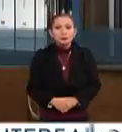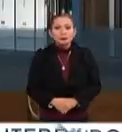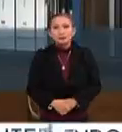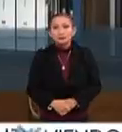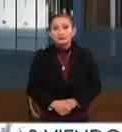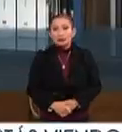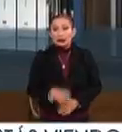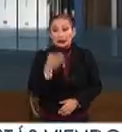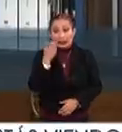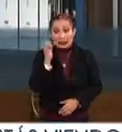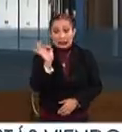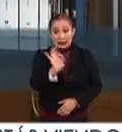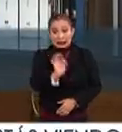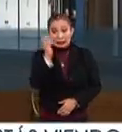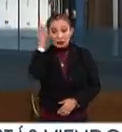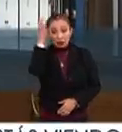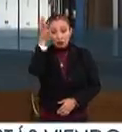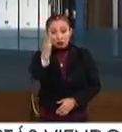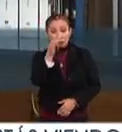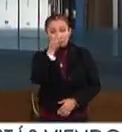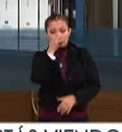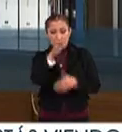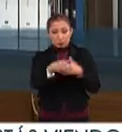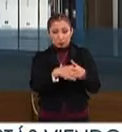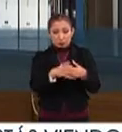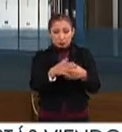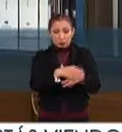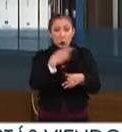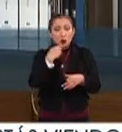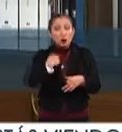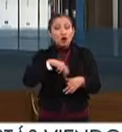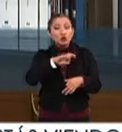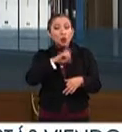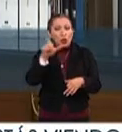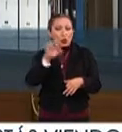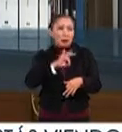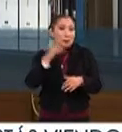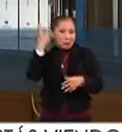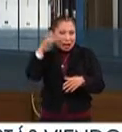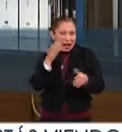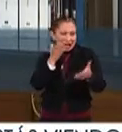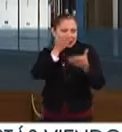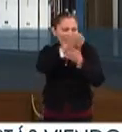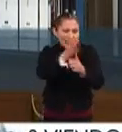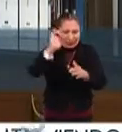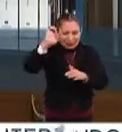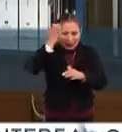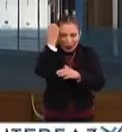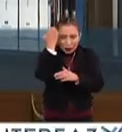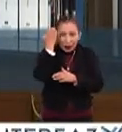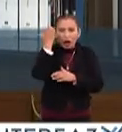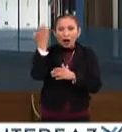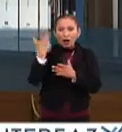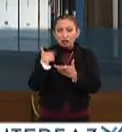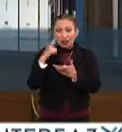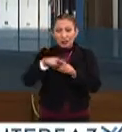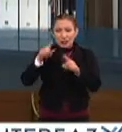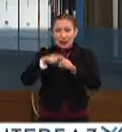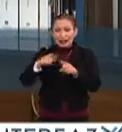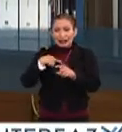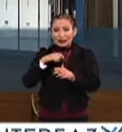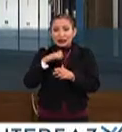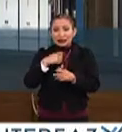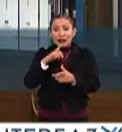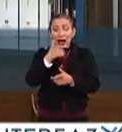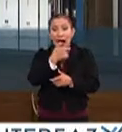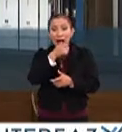Distant future, it will be of help to us when we come to travel in spaceships through the galaxy.